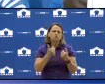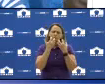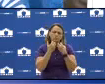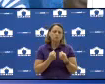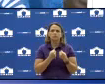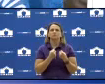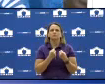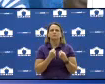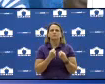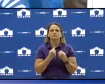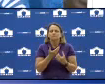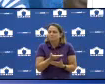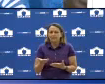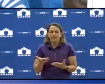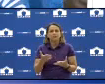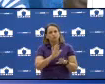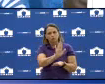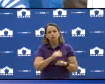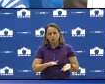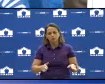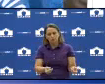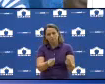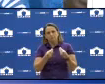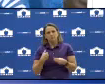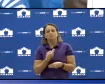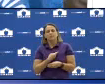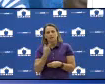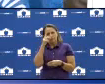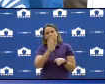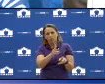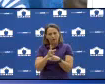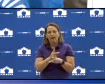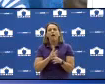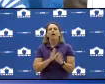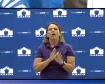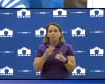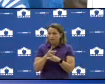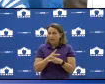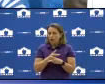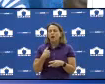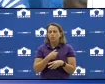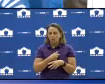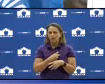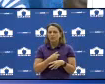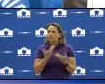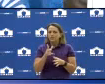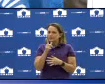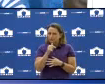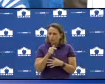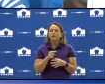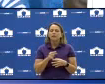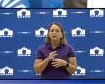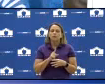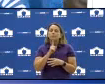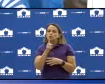your children, to our care. And we want to make sure that we don't disappoint you in terms of making sure they're